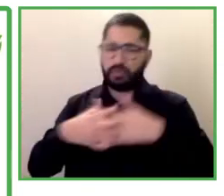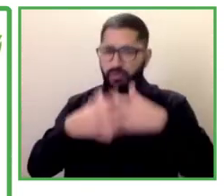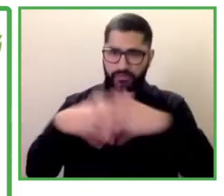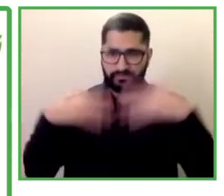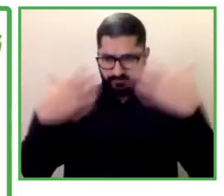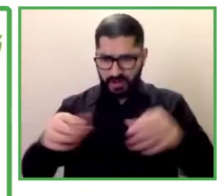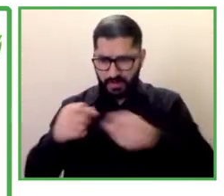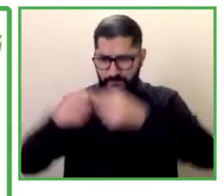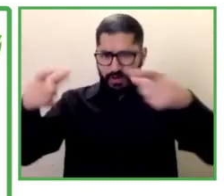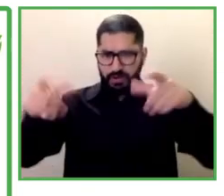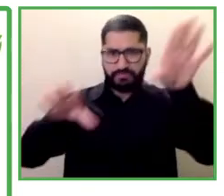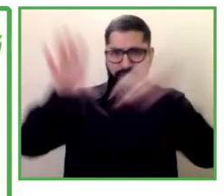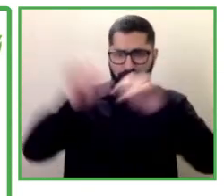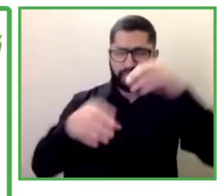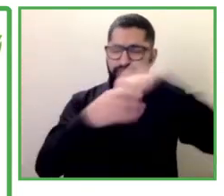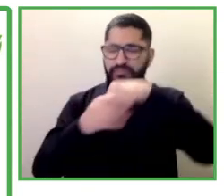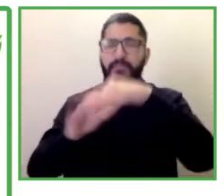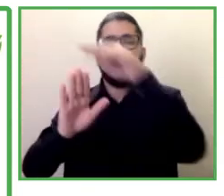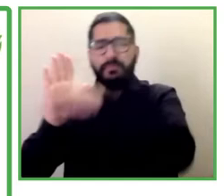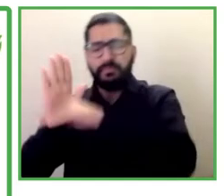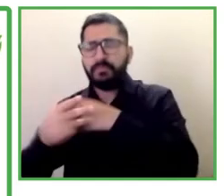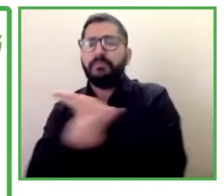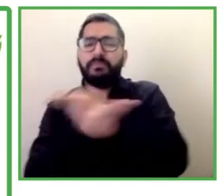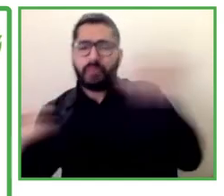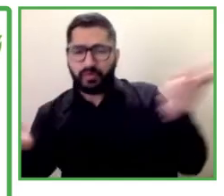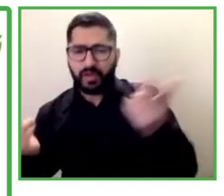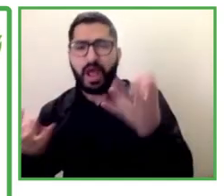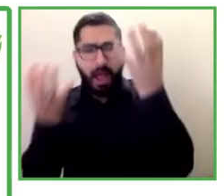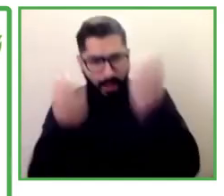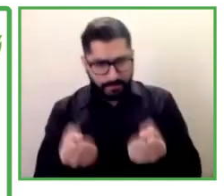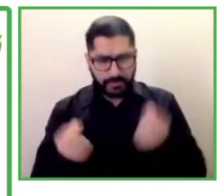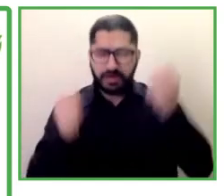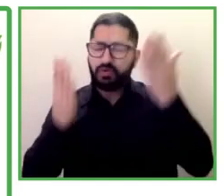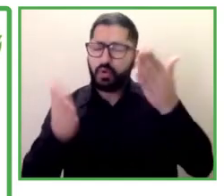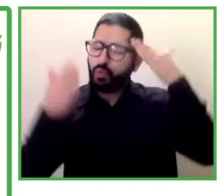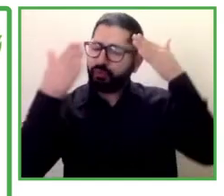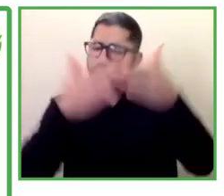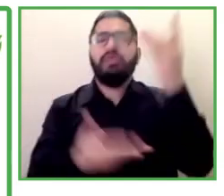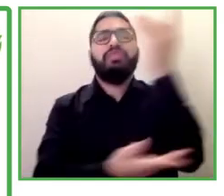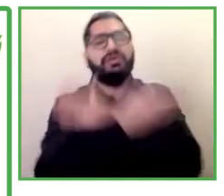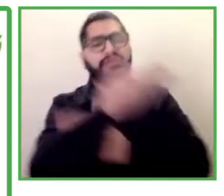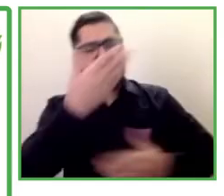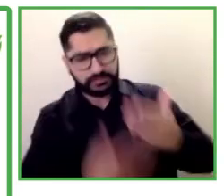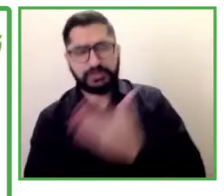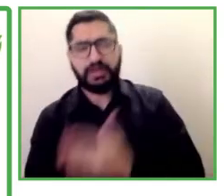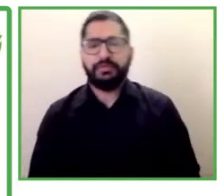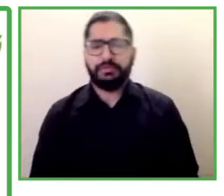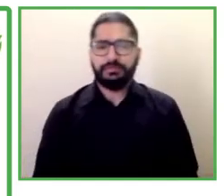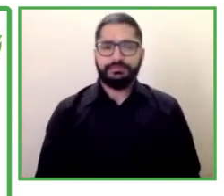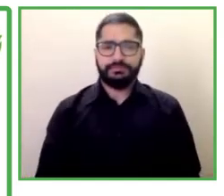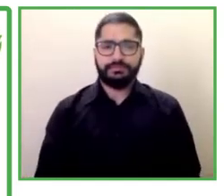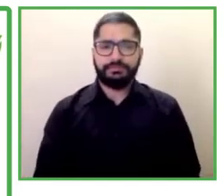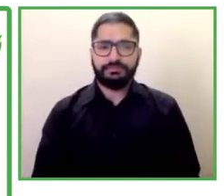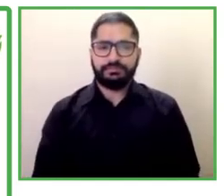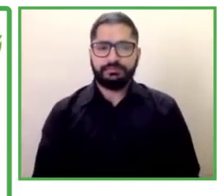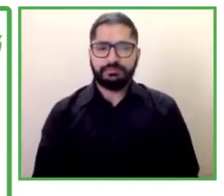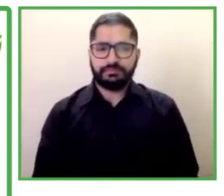include establishing fast track hiring authorities to enable state agencies to more efficiently hire and